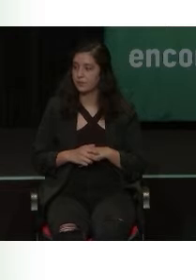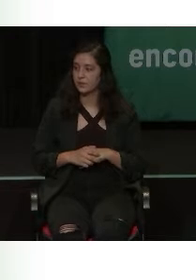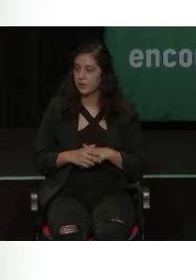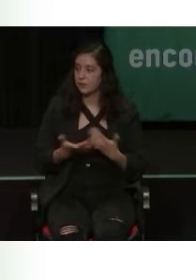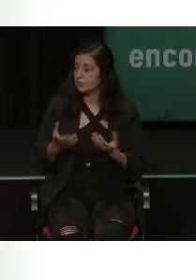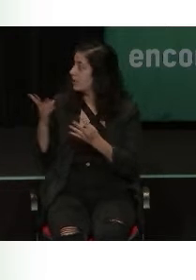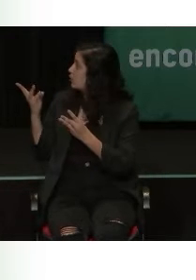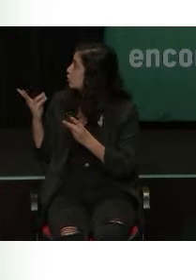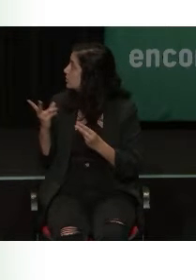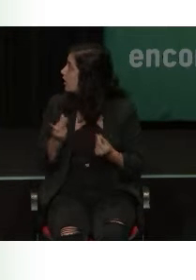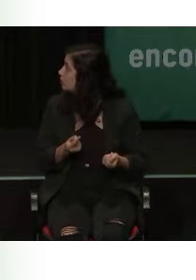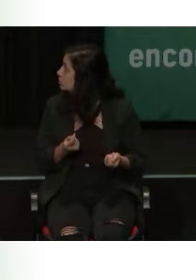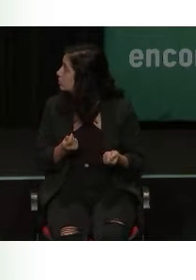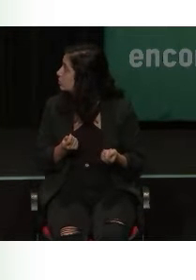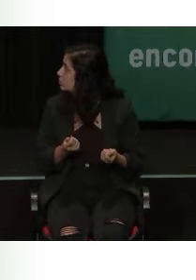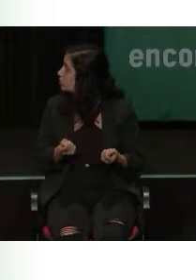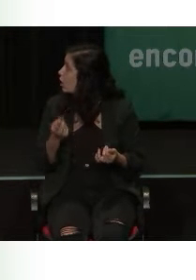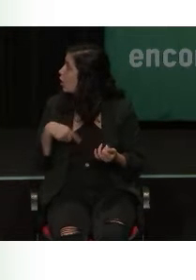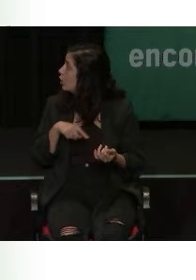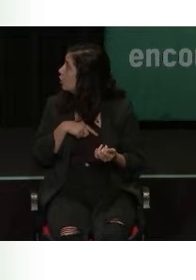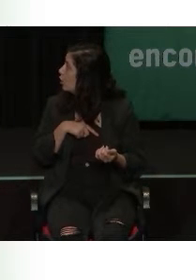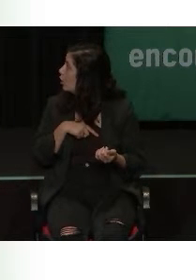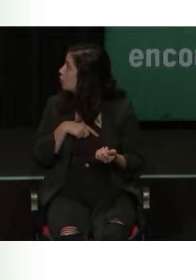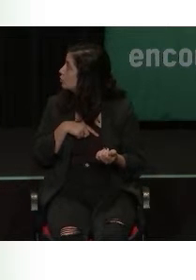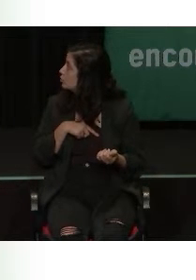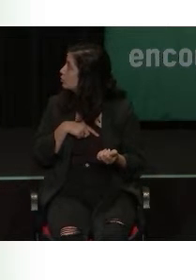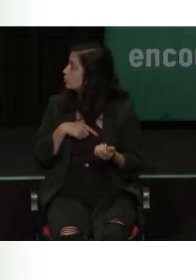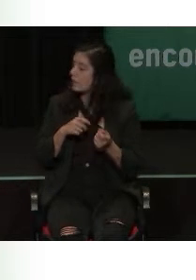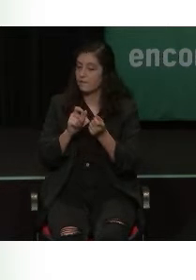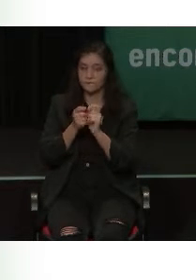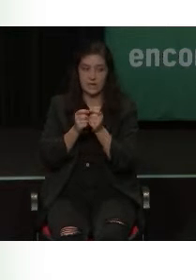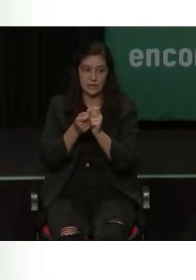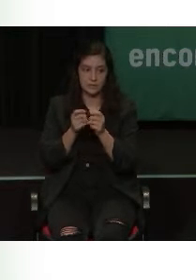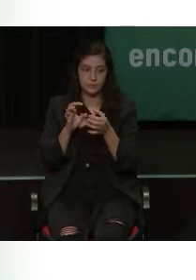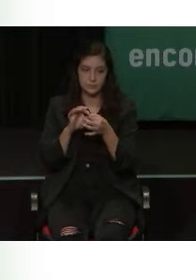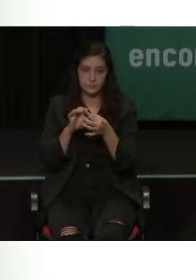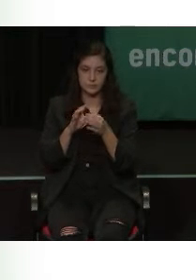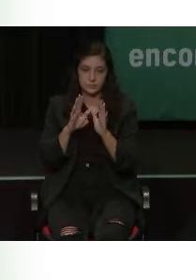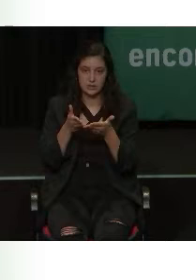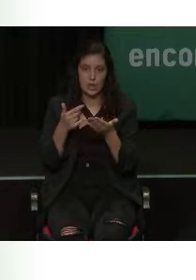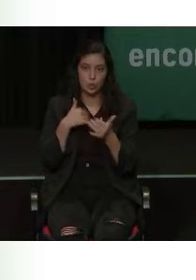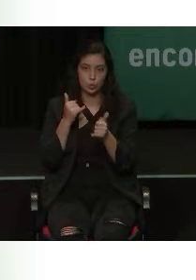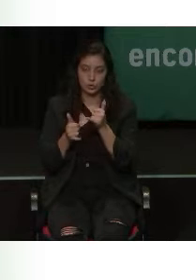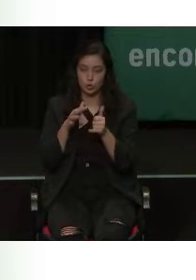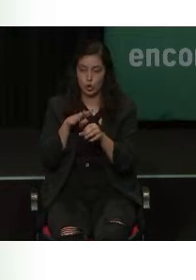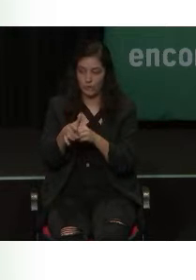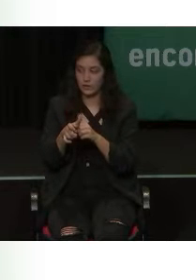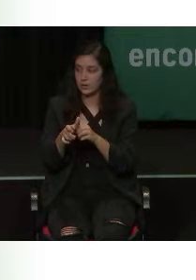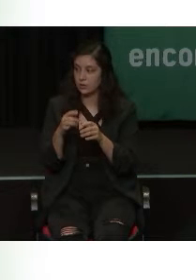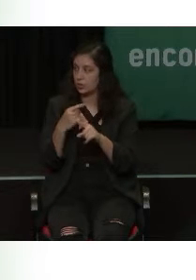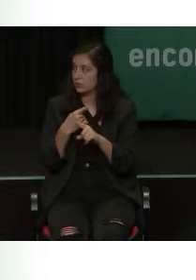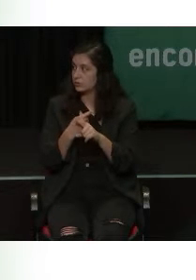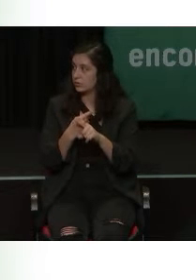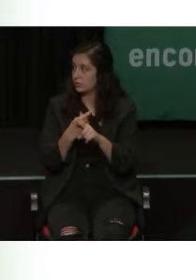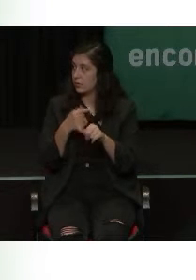So regarding the results, what do you see? There is a